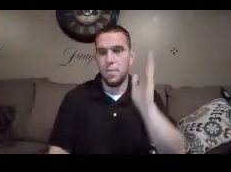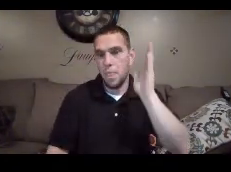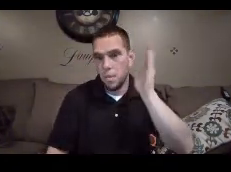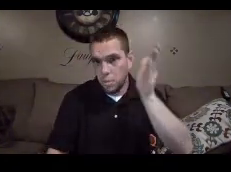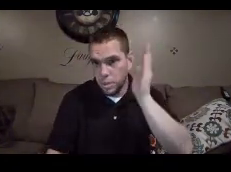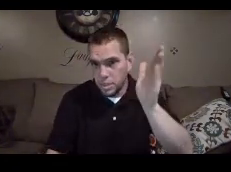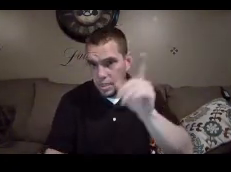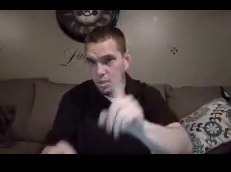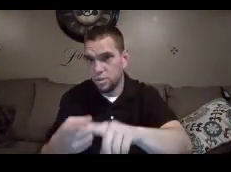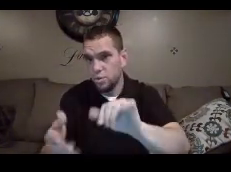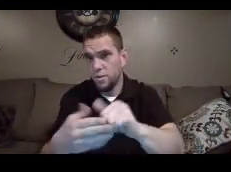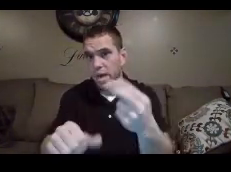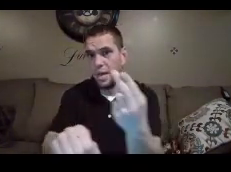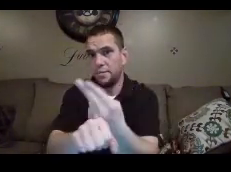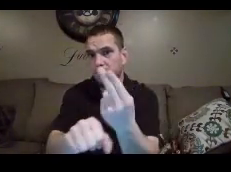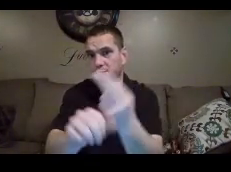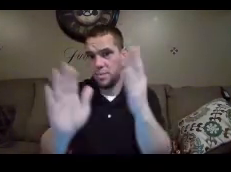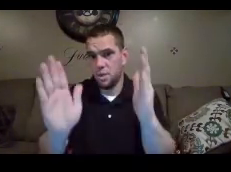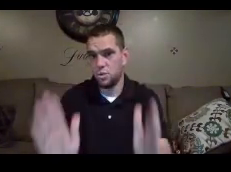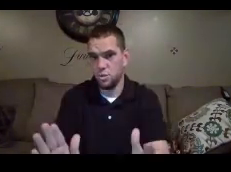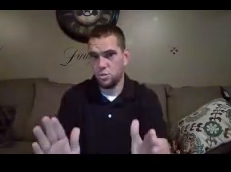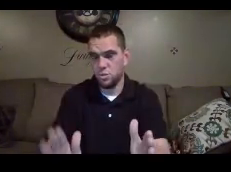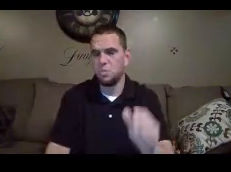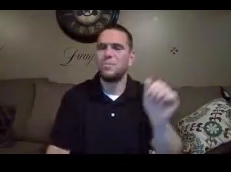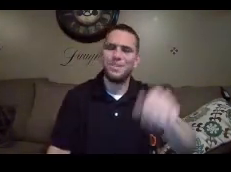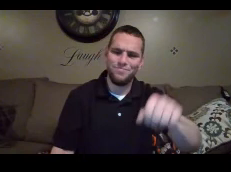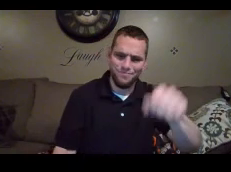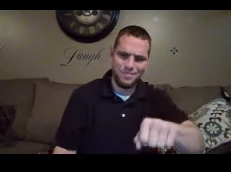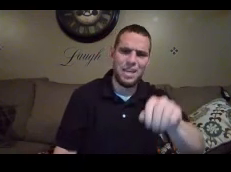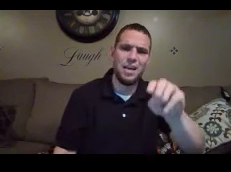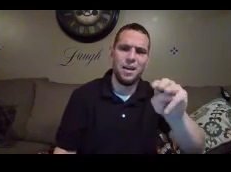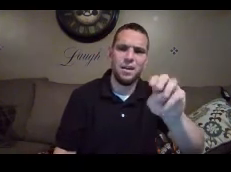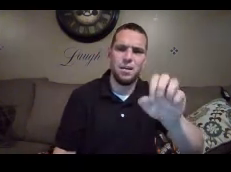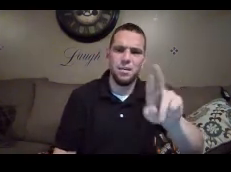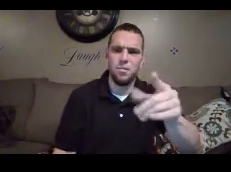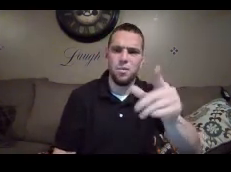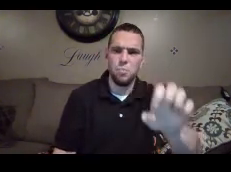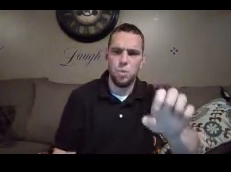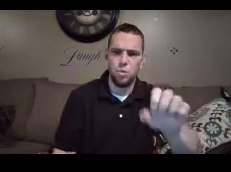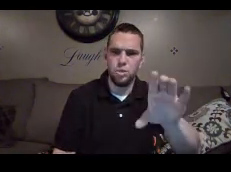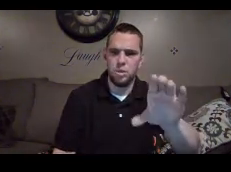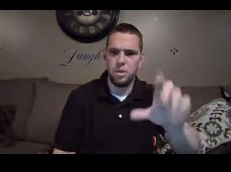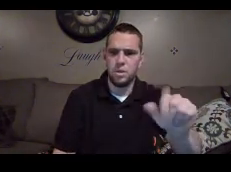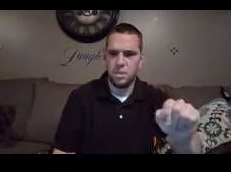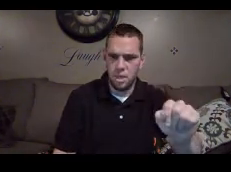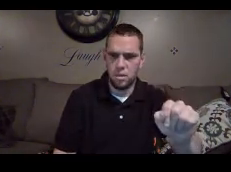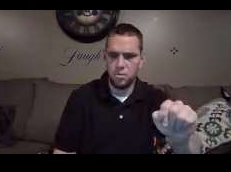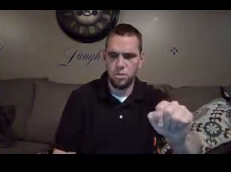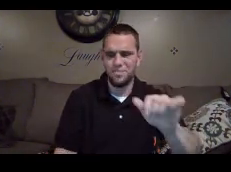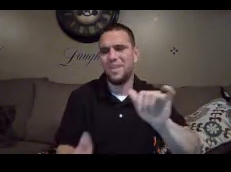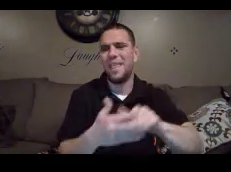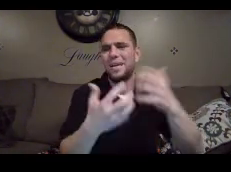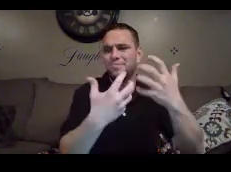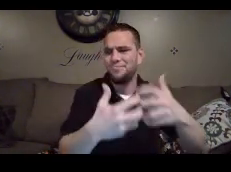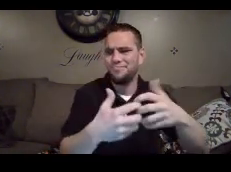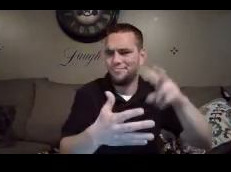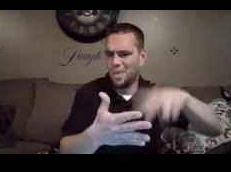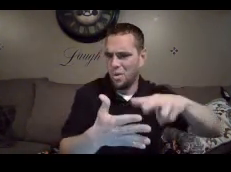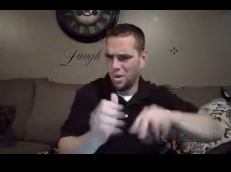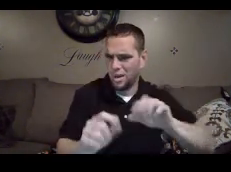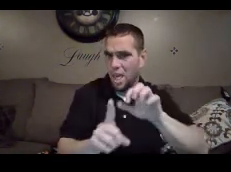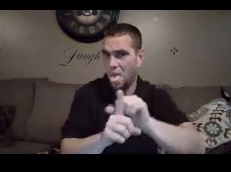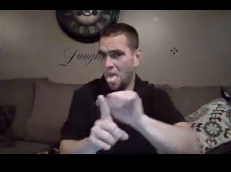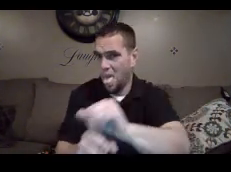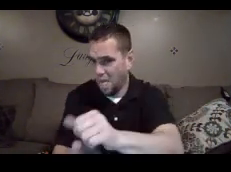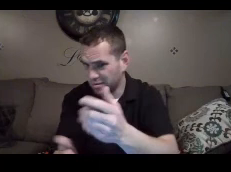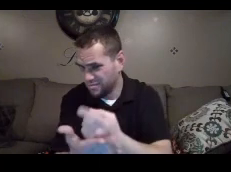user. Merge cells and things like that. Again, I mean, the screen readers can oftentimes at this point pick up on those, but